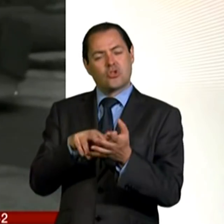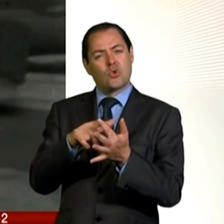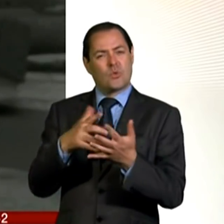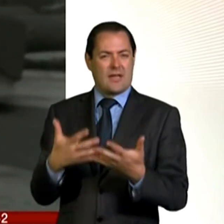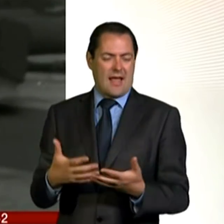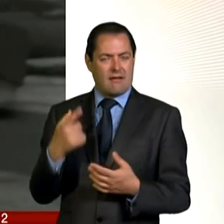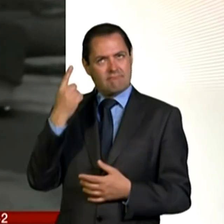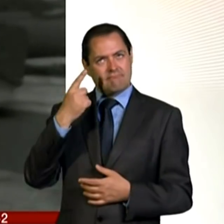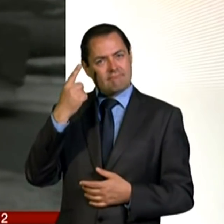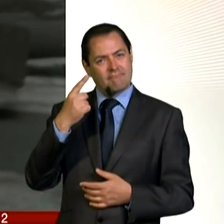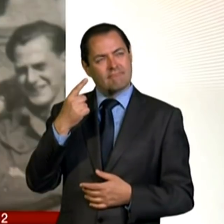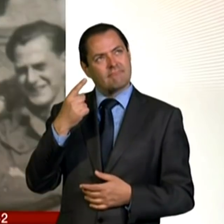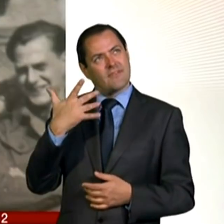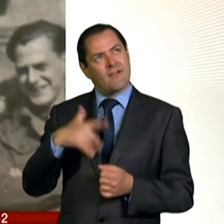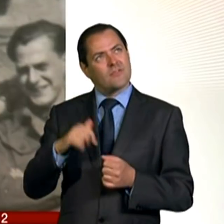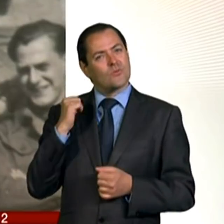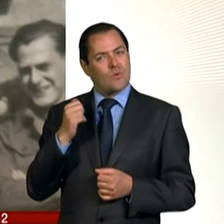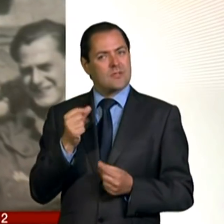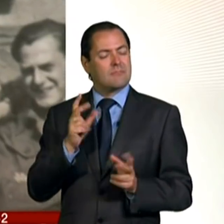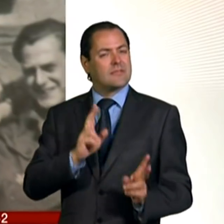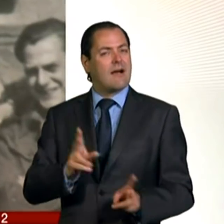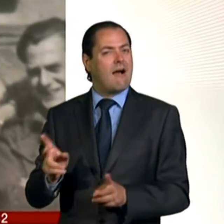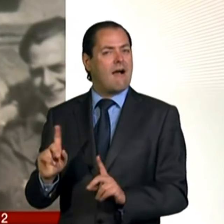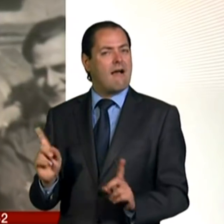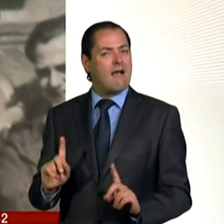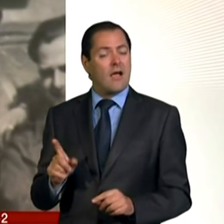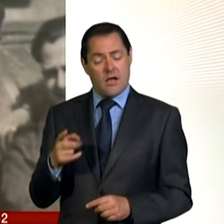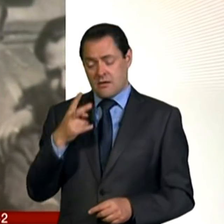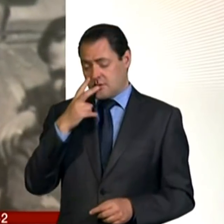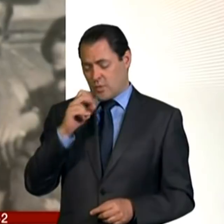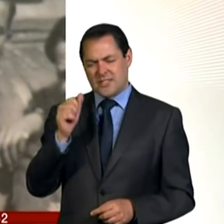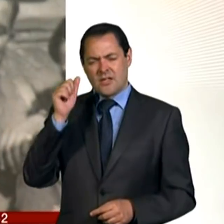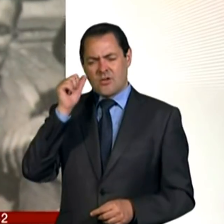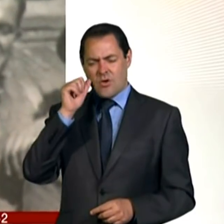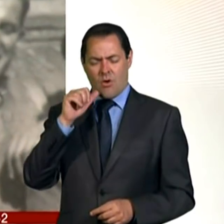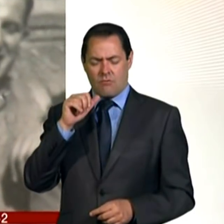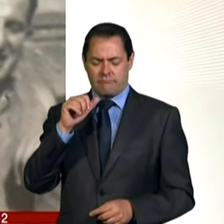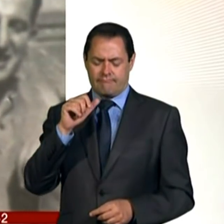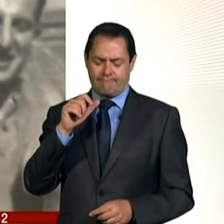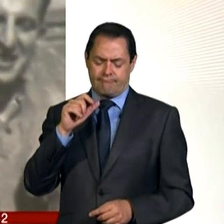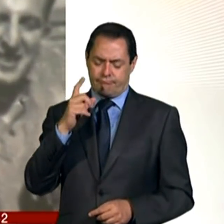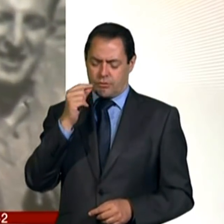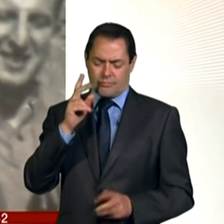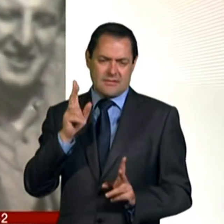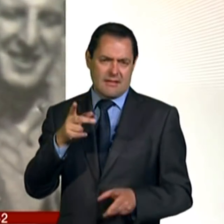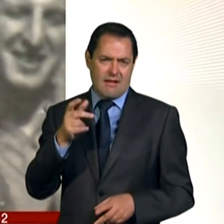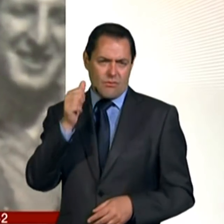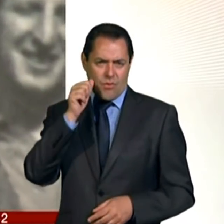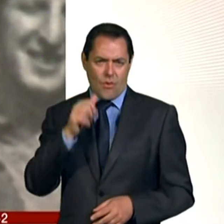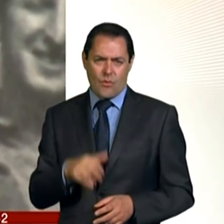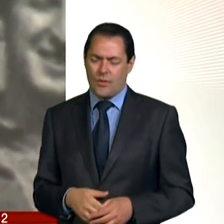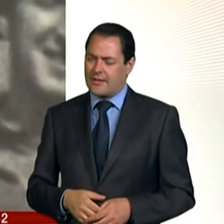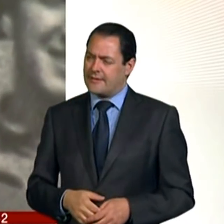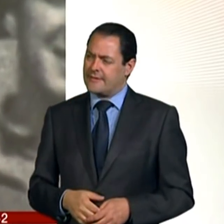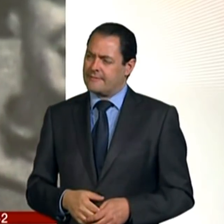northern France, and despite his age, he was fully aware of what he was being ordered to do on that day. I came to